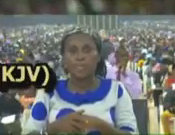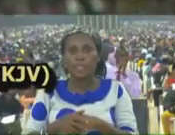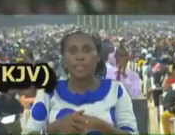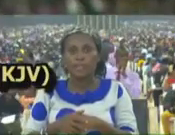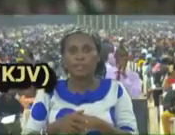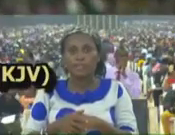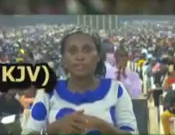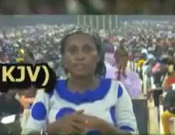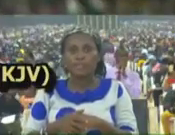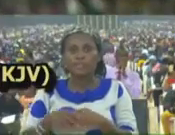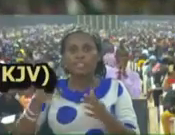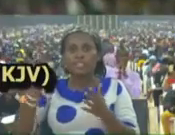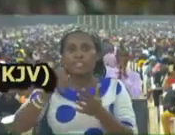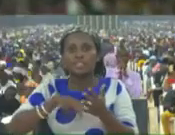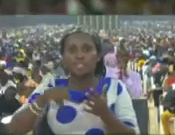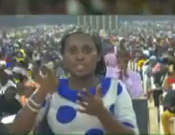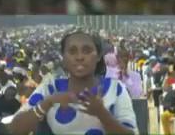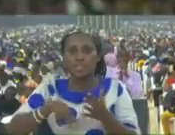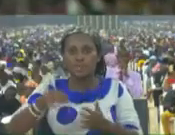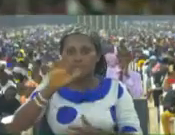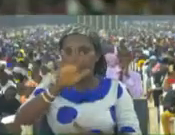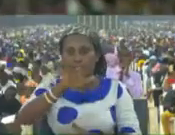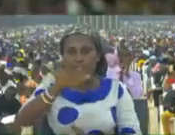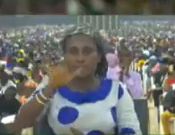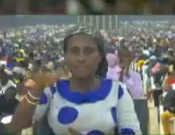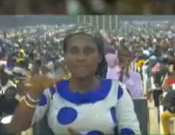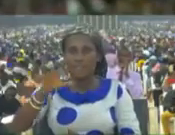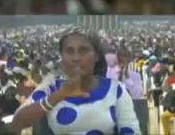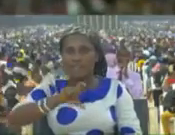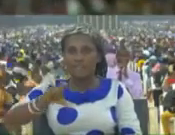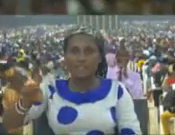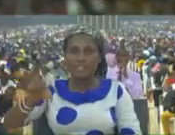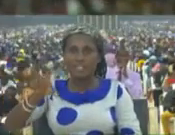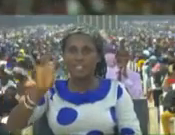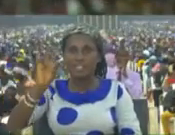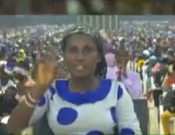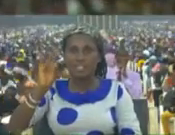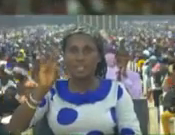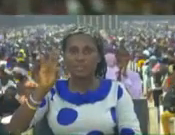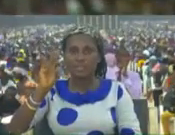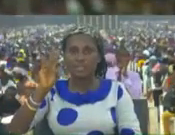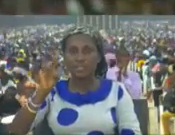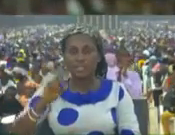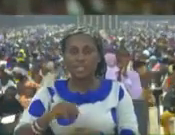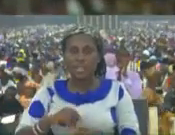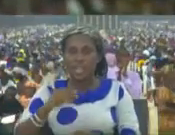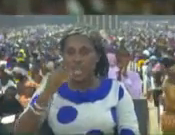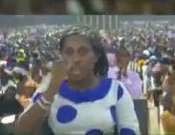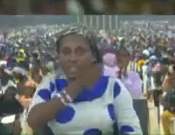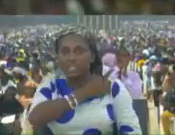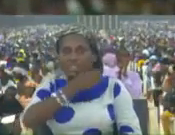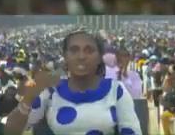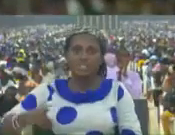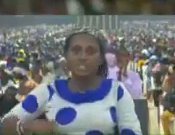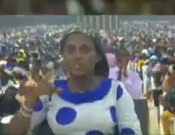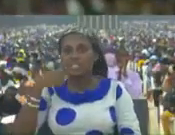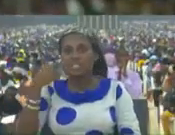Psalm 55 verse 17. Psalm 55 verse 17. David said, in the